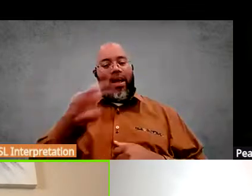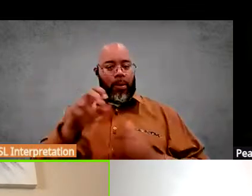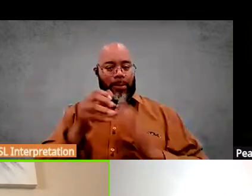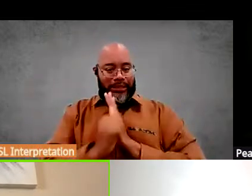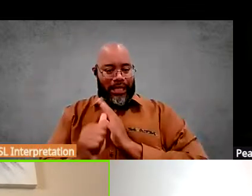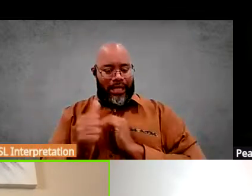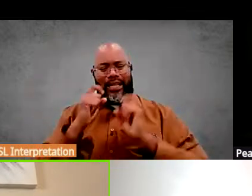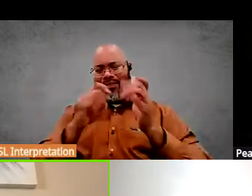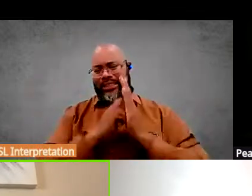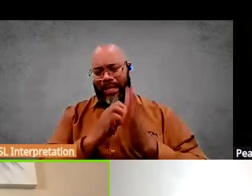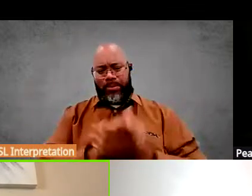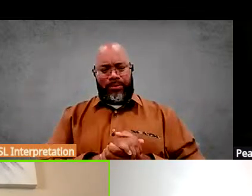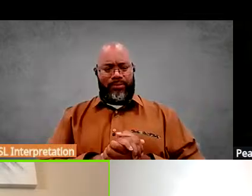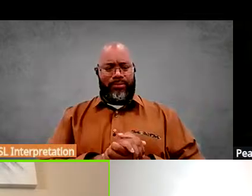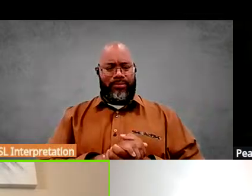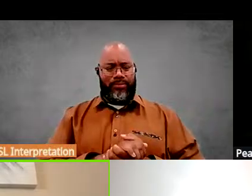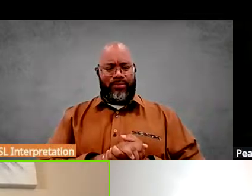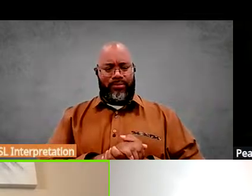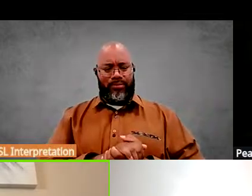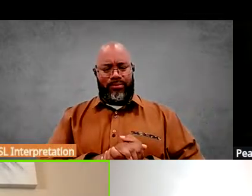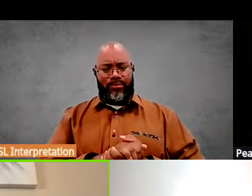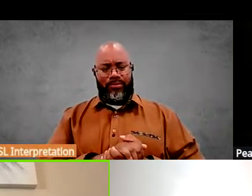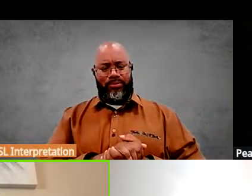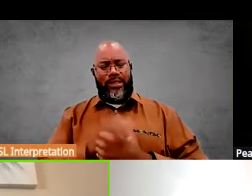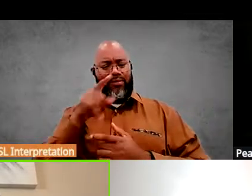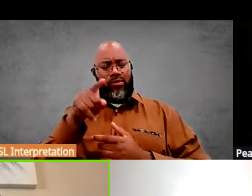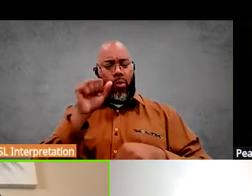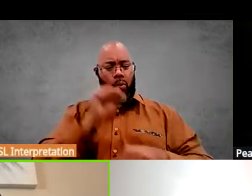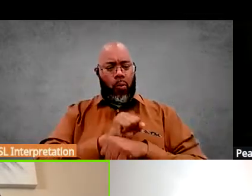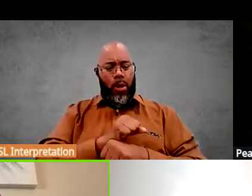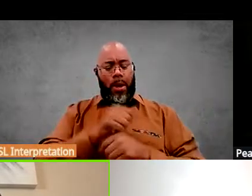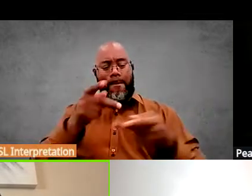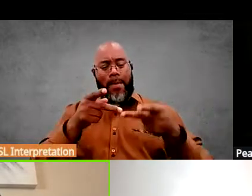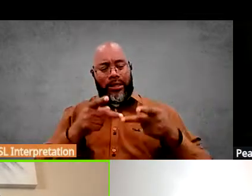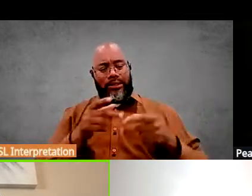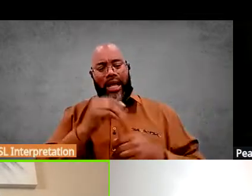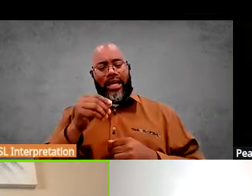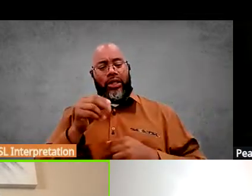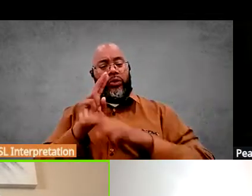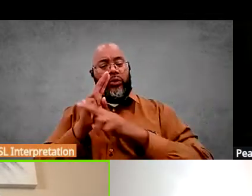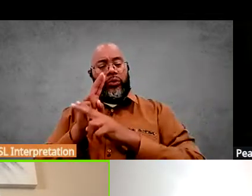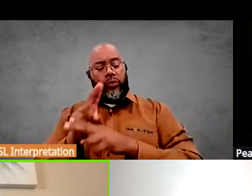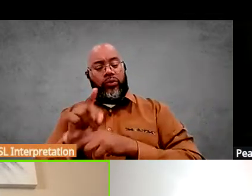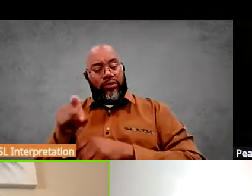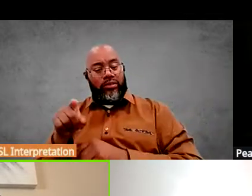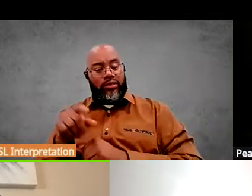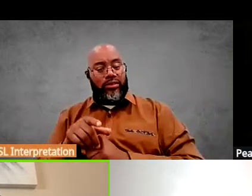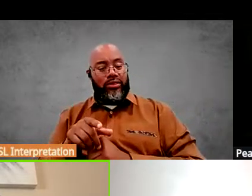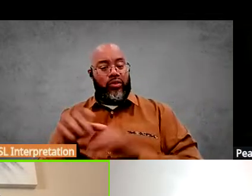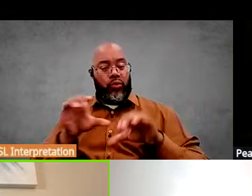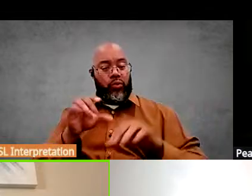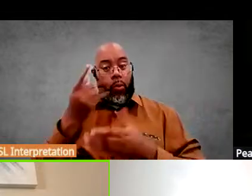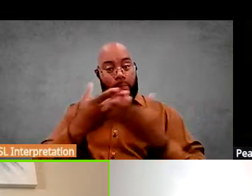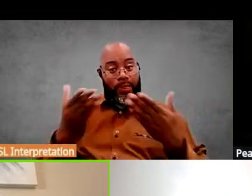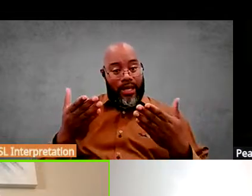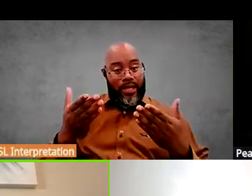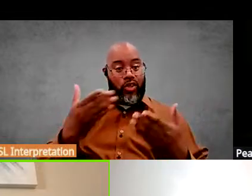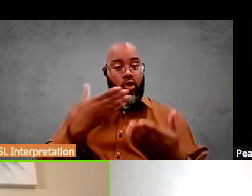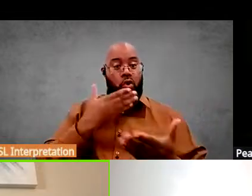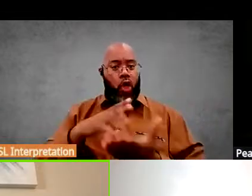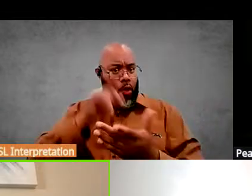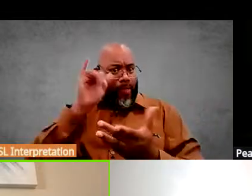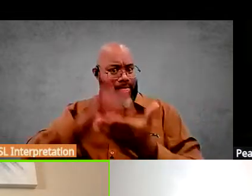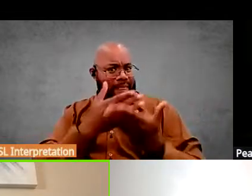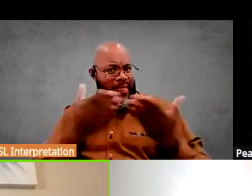you an example. If you're working in a place and they're doing one thing, it's good to learn that